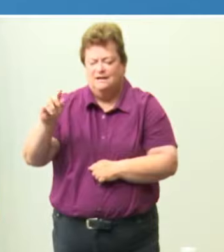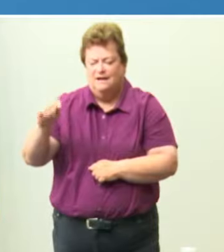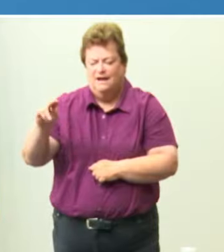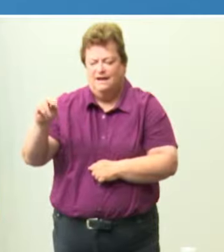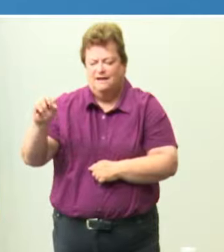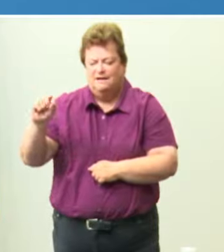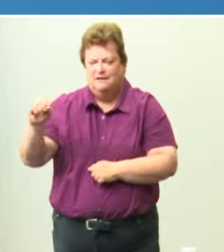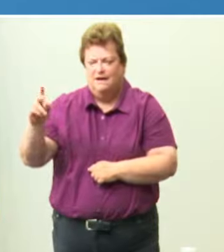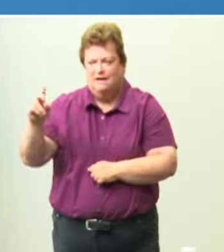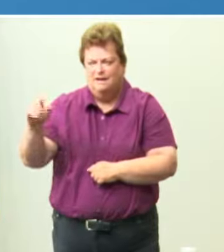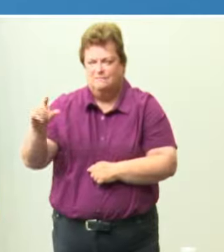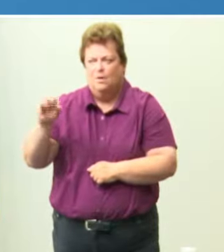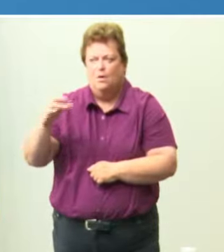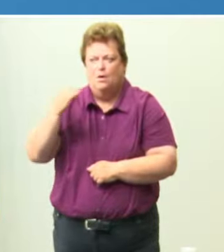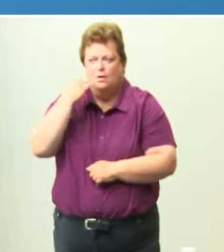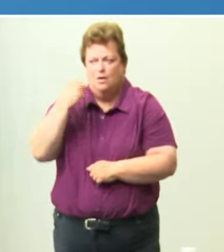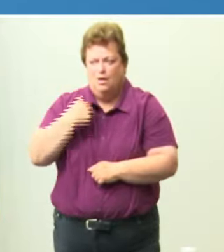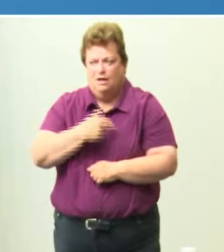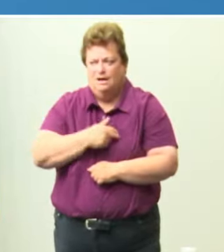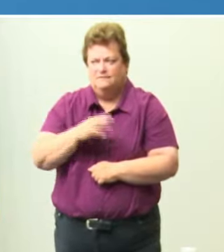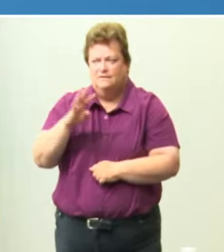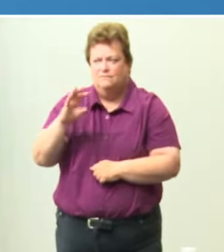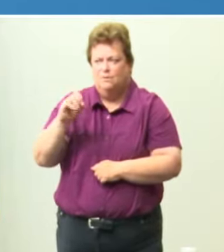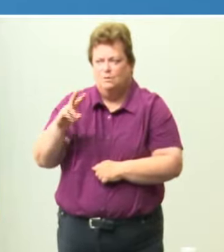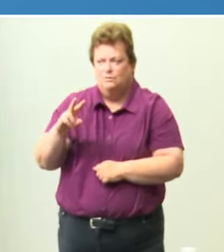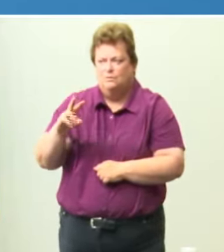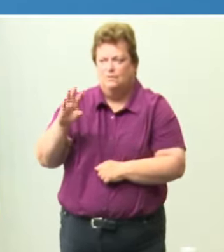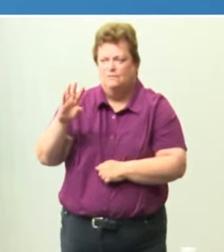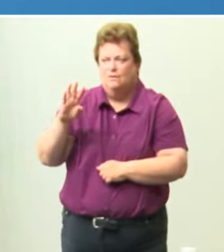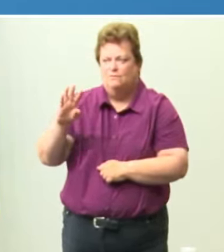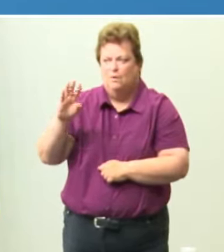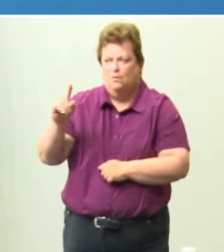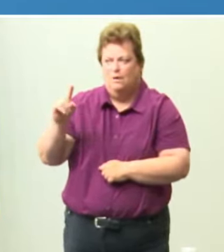covid19.lincoln.ne.gov or by just calling us at